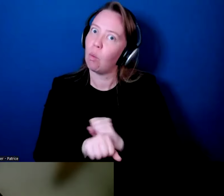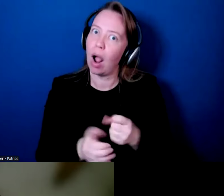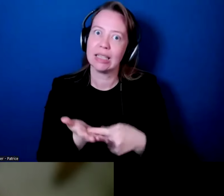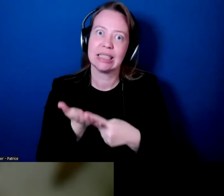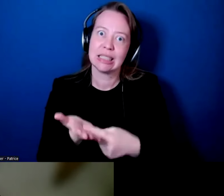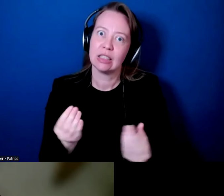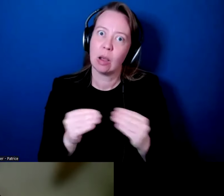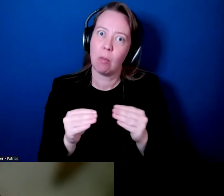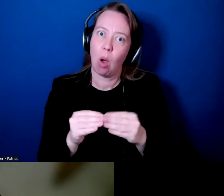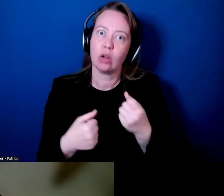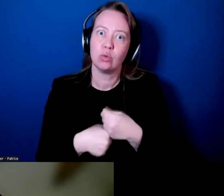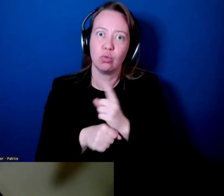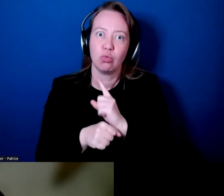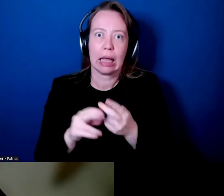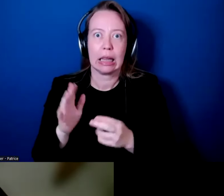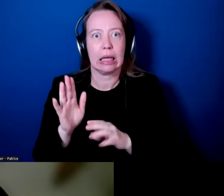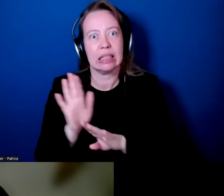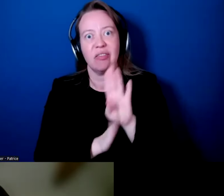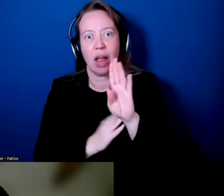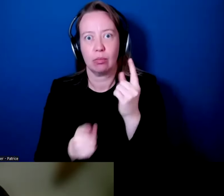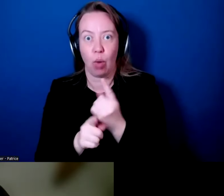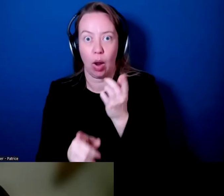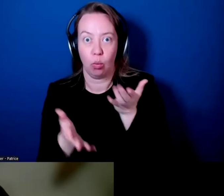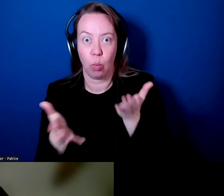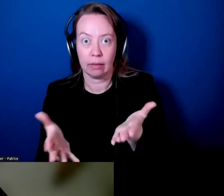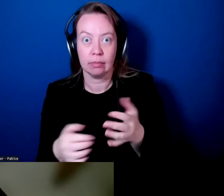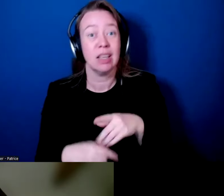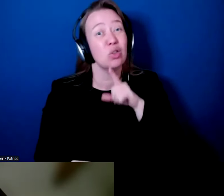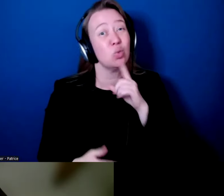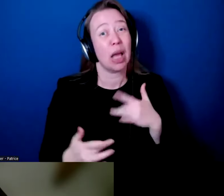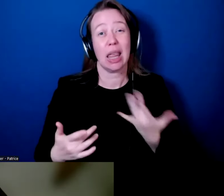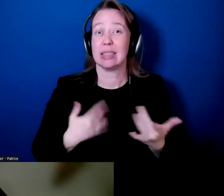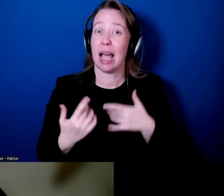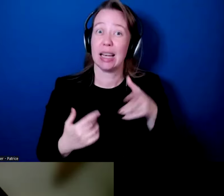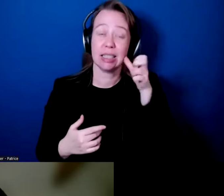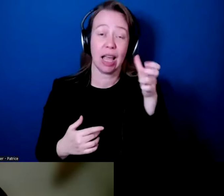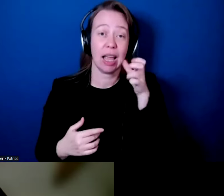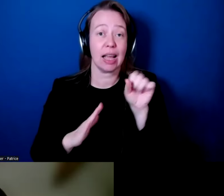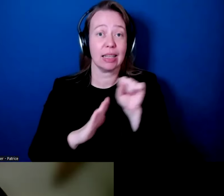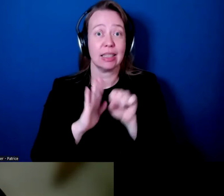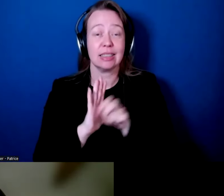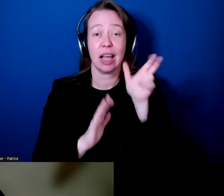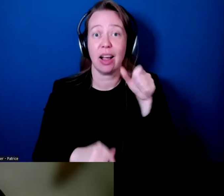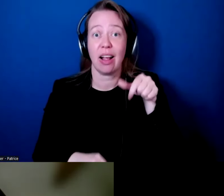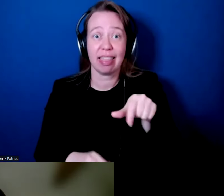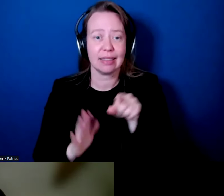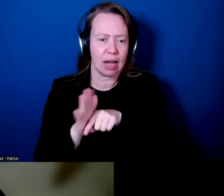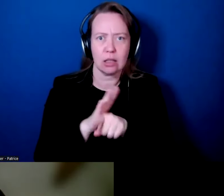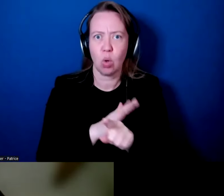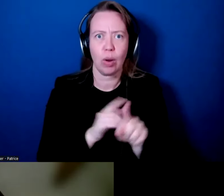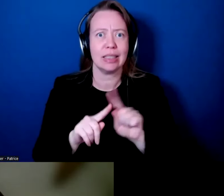Thank you so much, Keisha. And it's really exciting to hear that some states are moving in this direction and are exploring